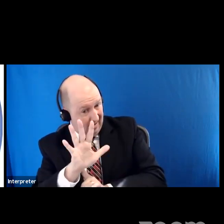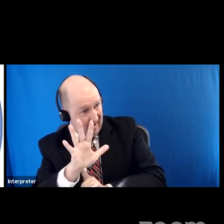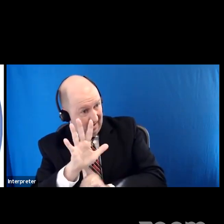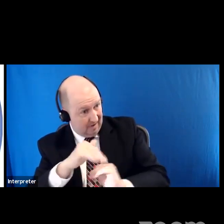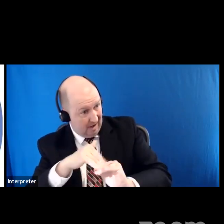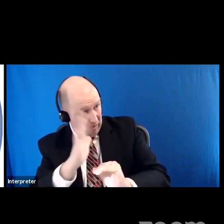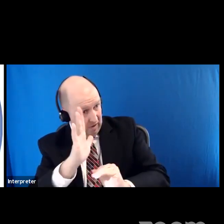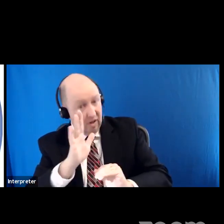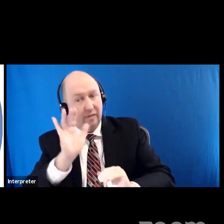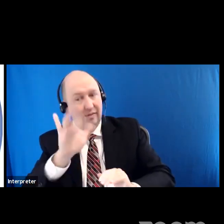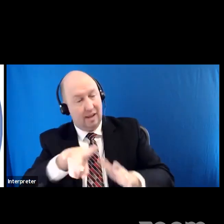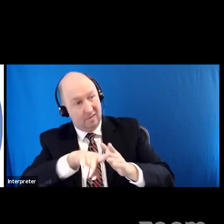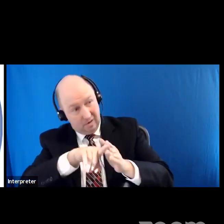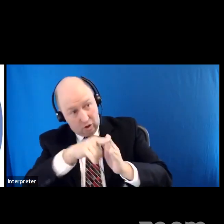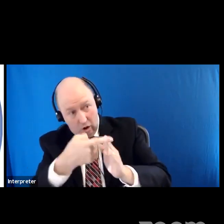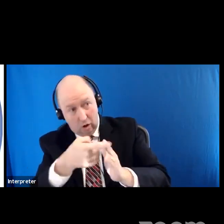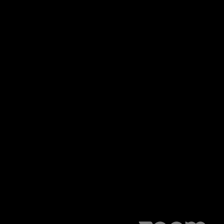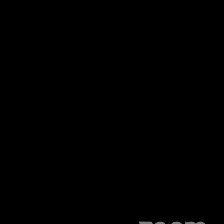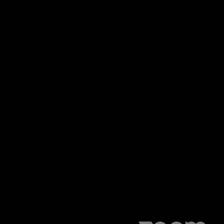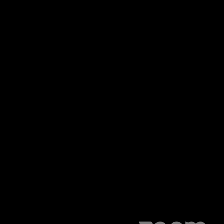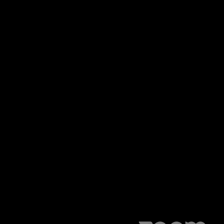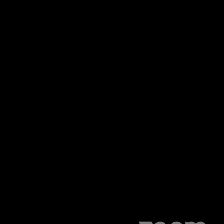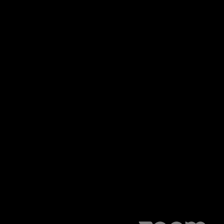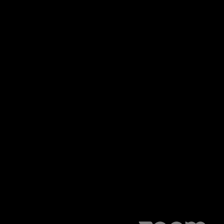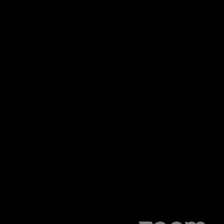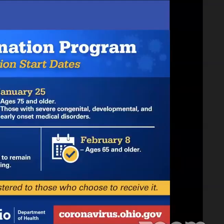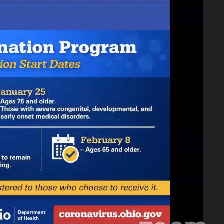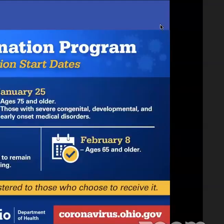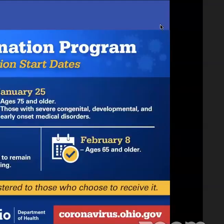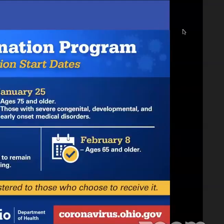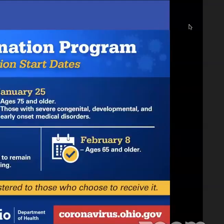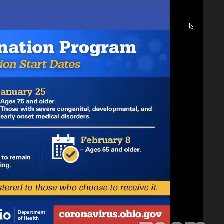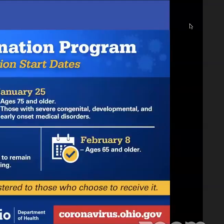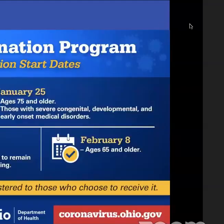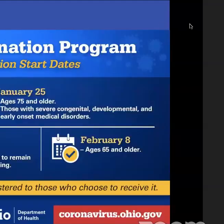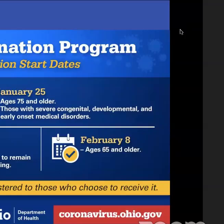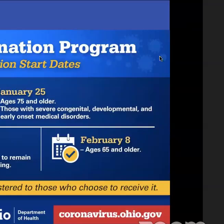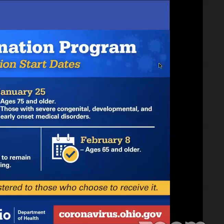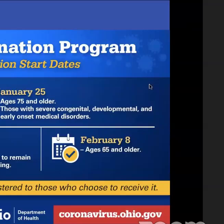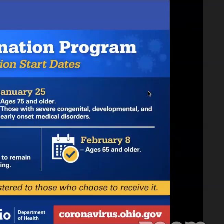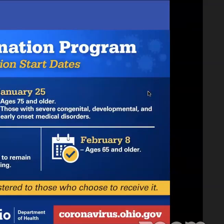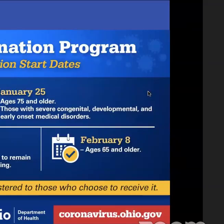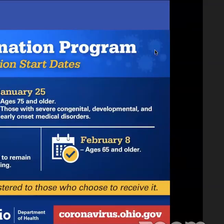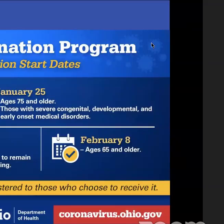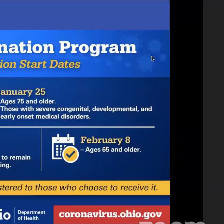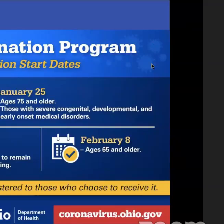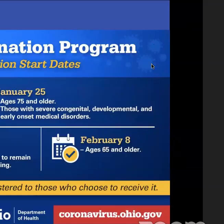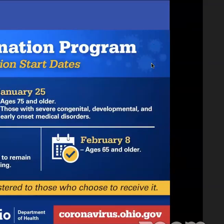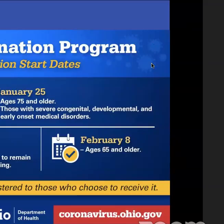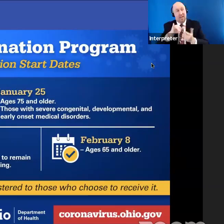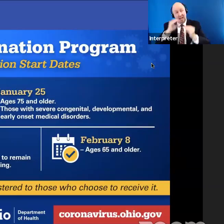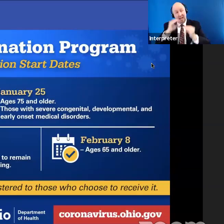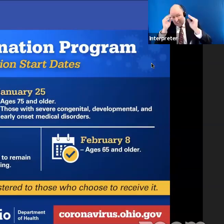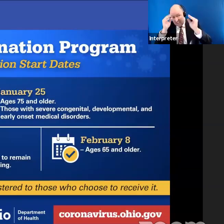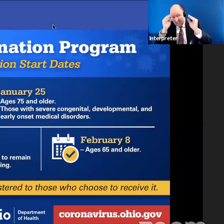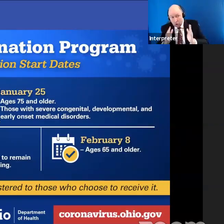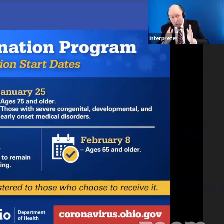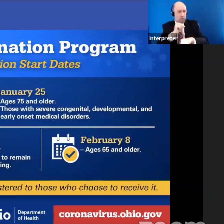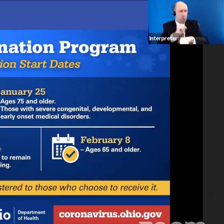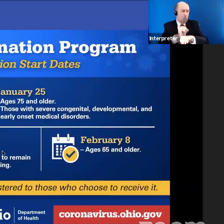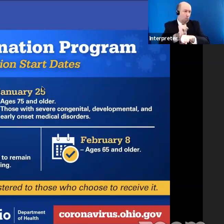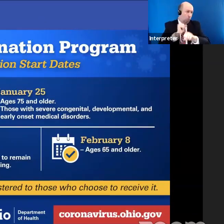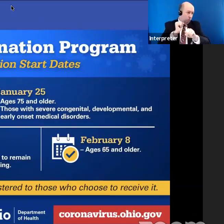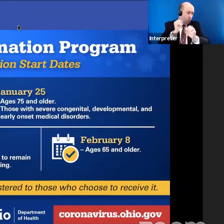that is when you're going to start the schools as well. Now, when you say schools, is that, is that teachers, is that employees, is